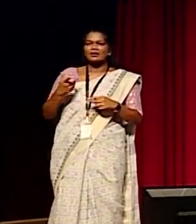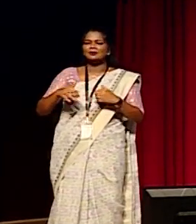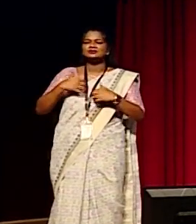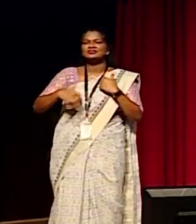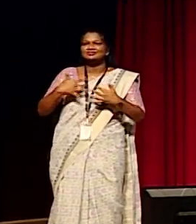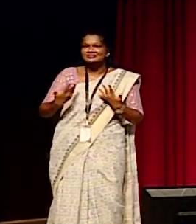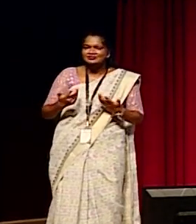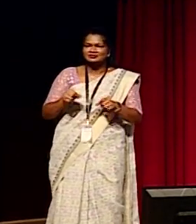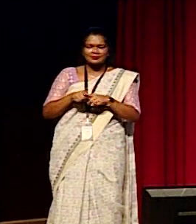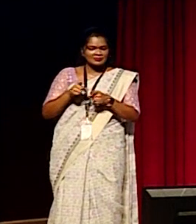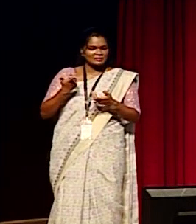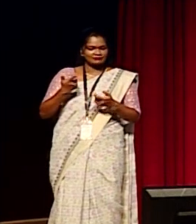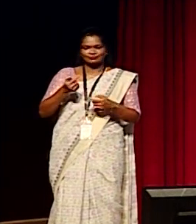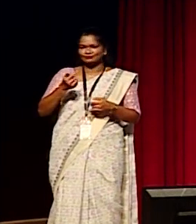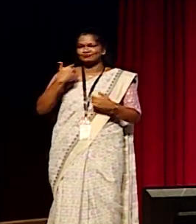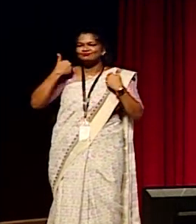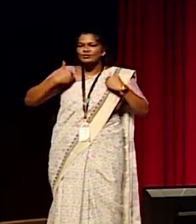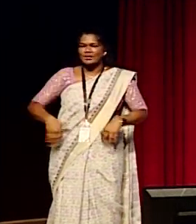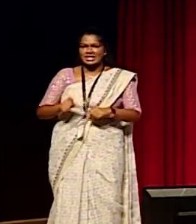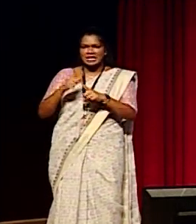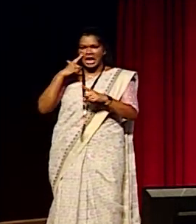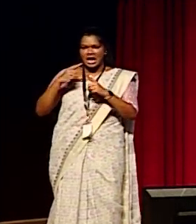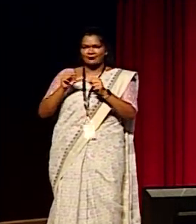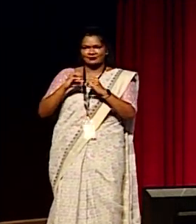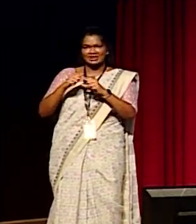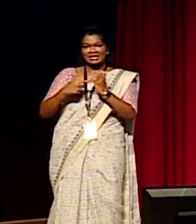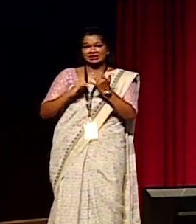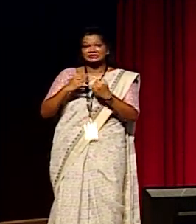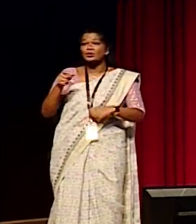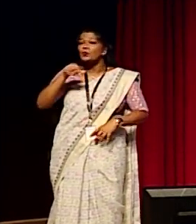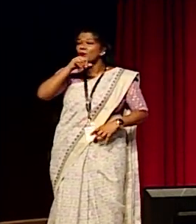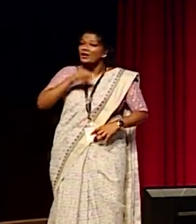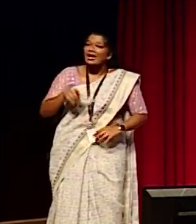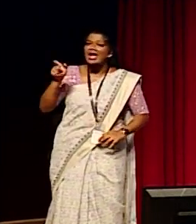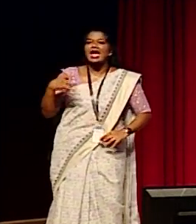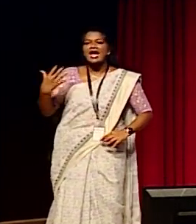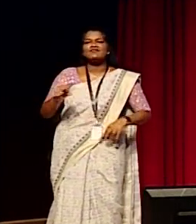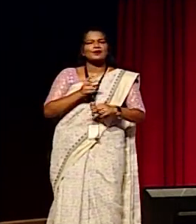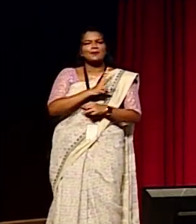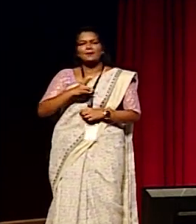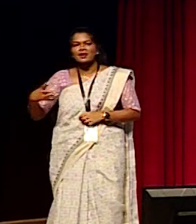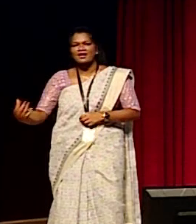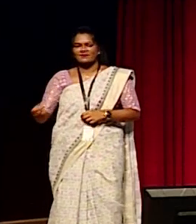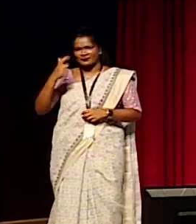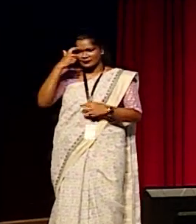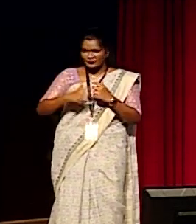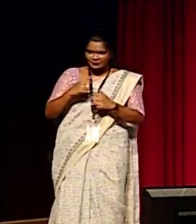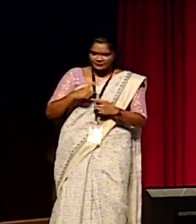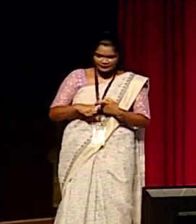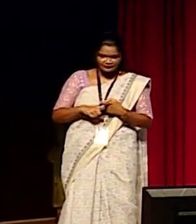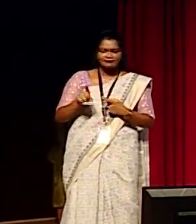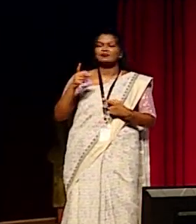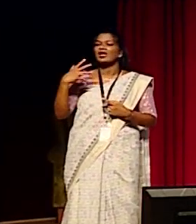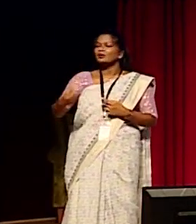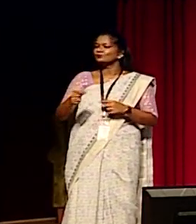with or without diabetes. At that age, they also have multiple comorbidities, as